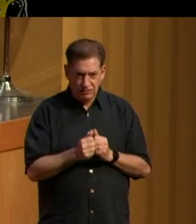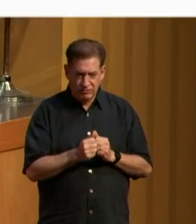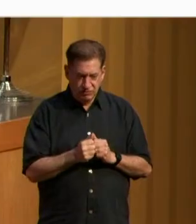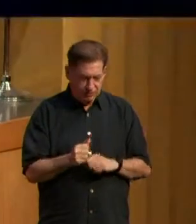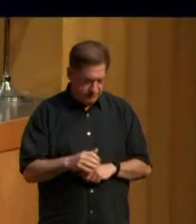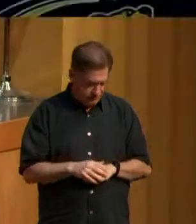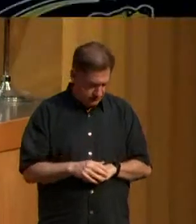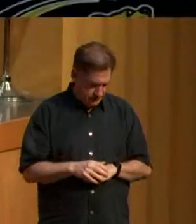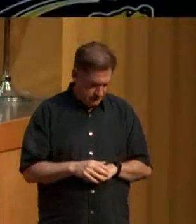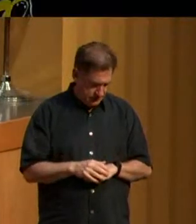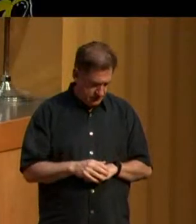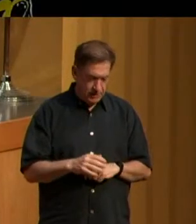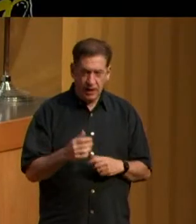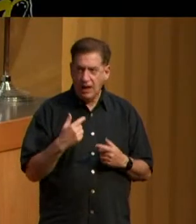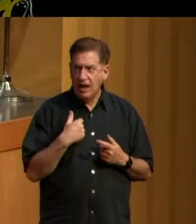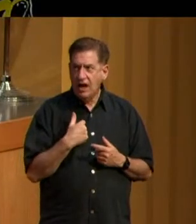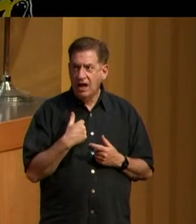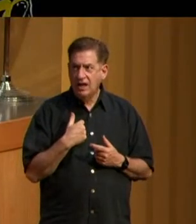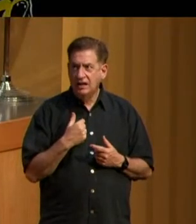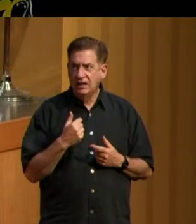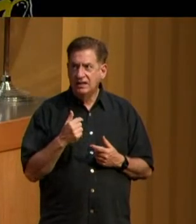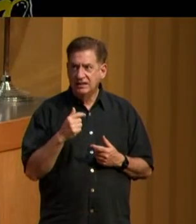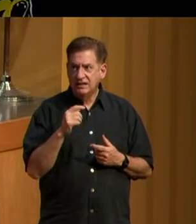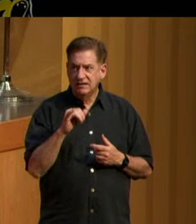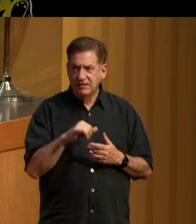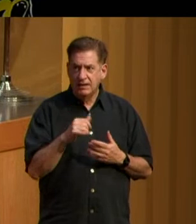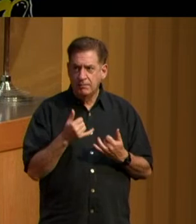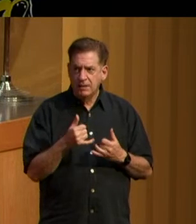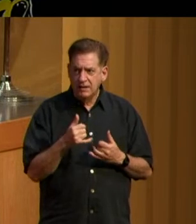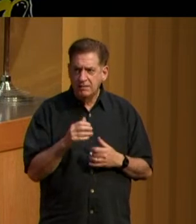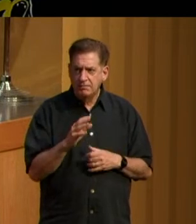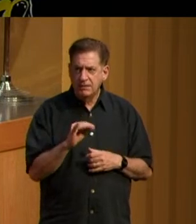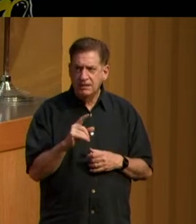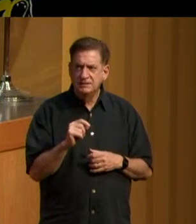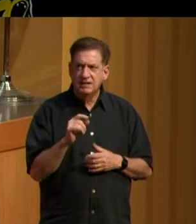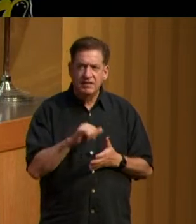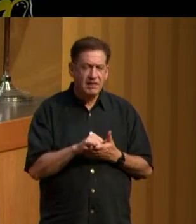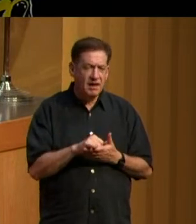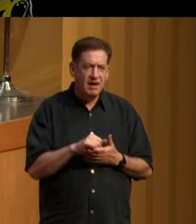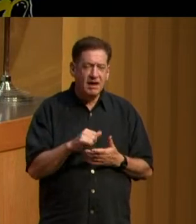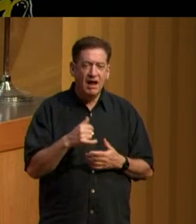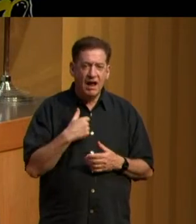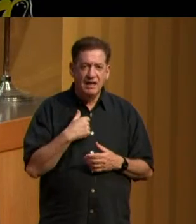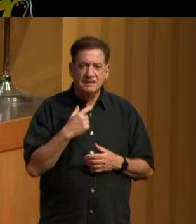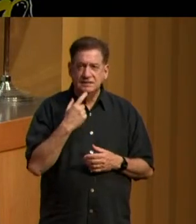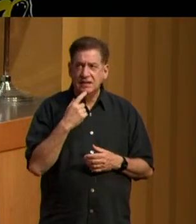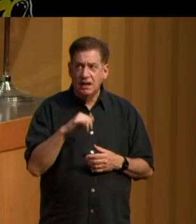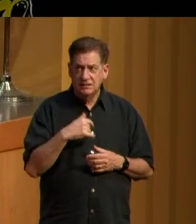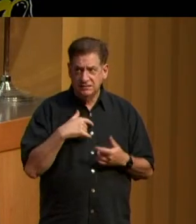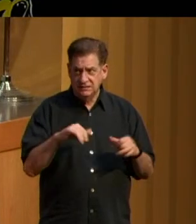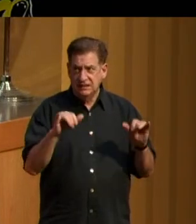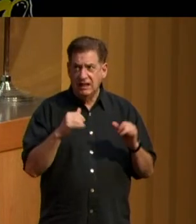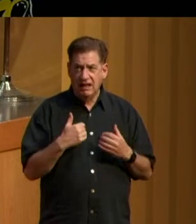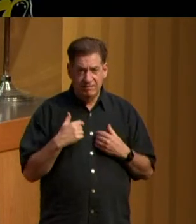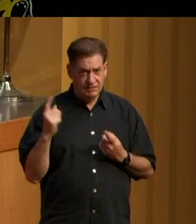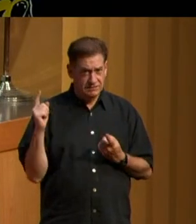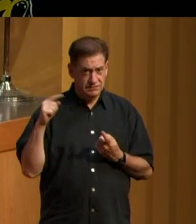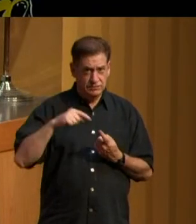incredible. I cherish the relationships that I built, friendships that I still have till this